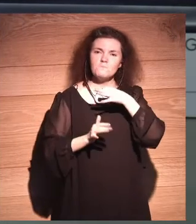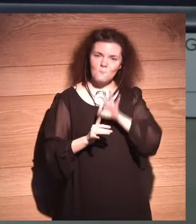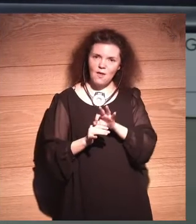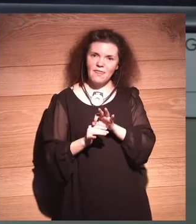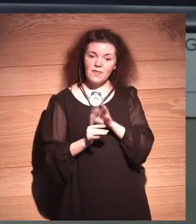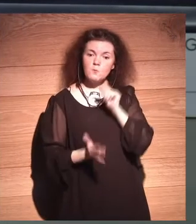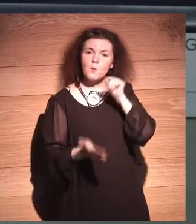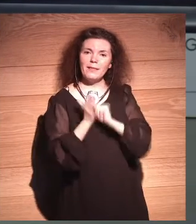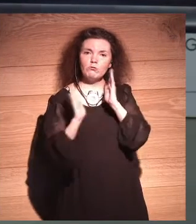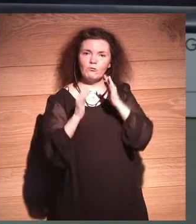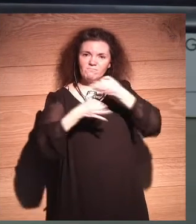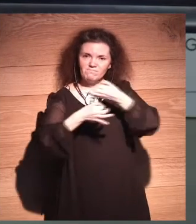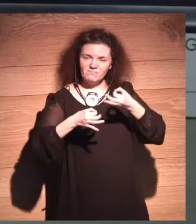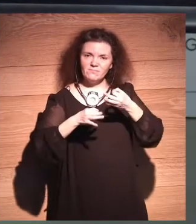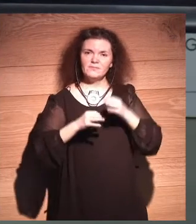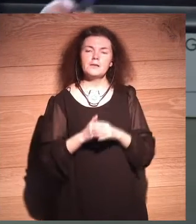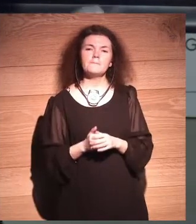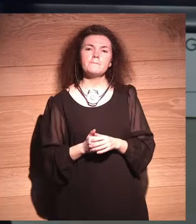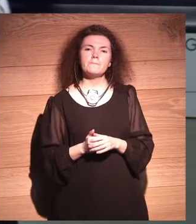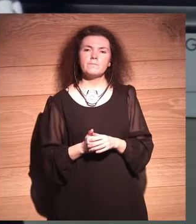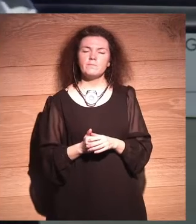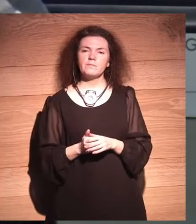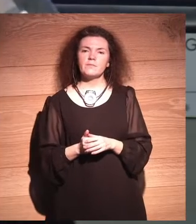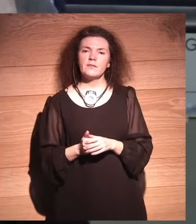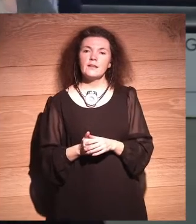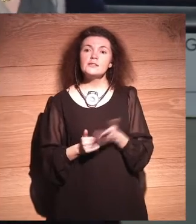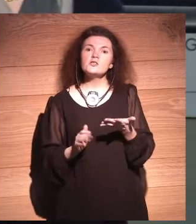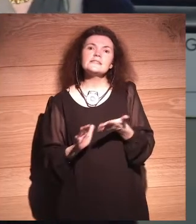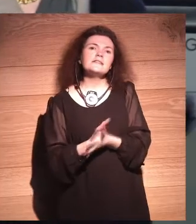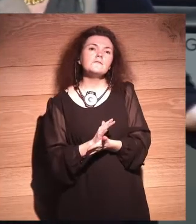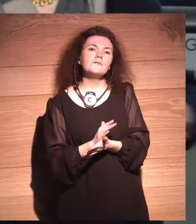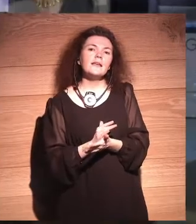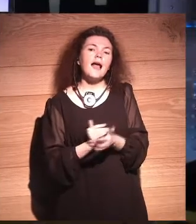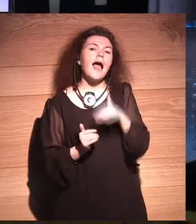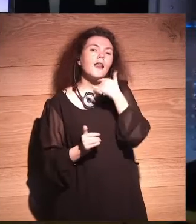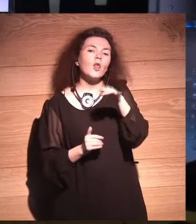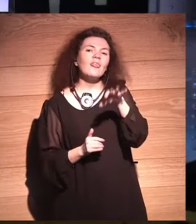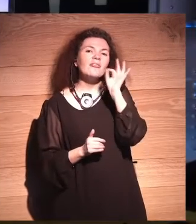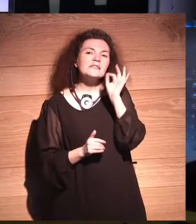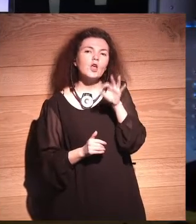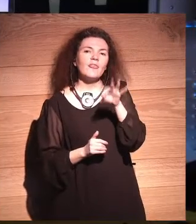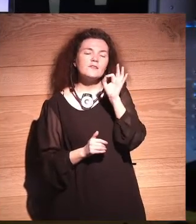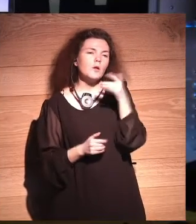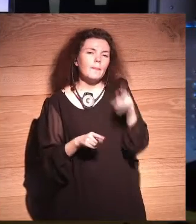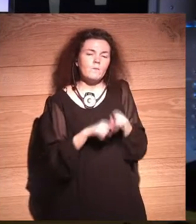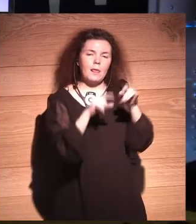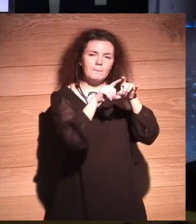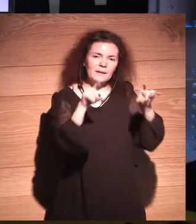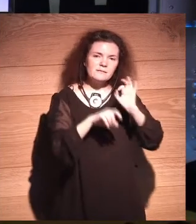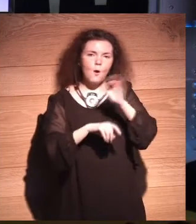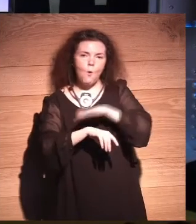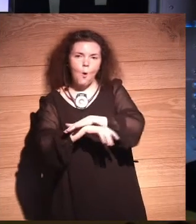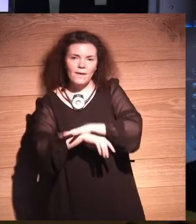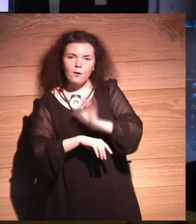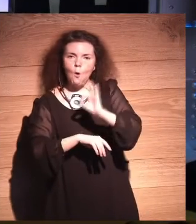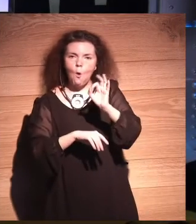time. That is to say, for every kind of decision, whether you're in a company or in government or in any kind of organization,